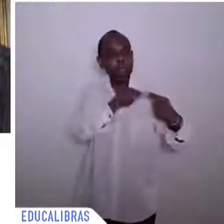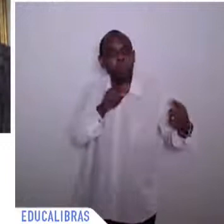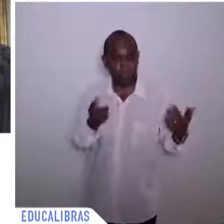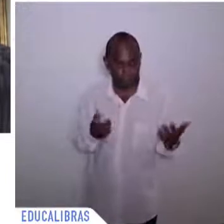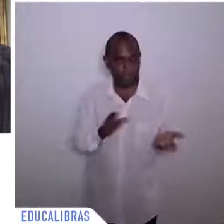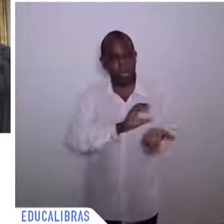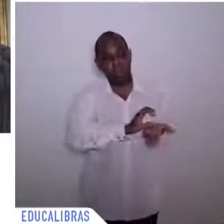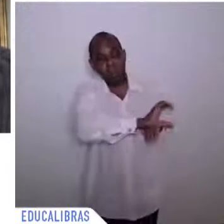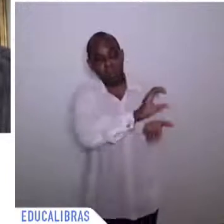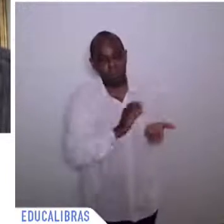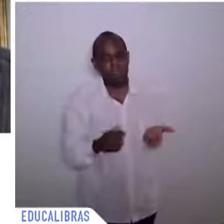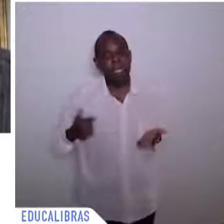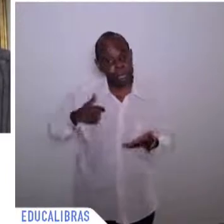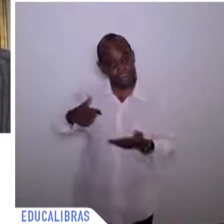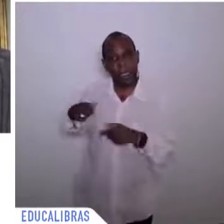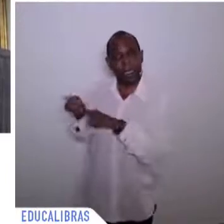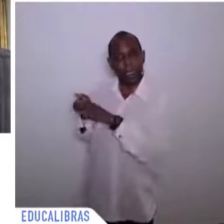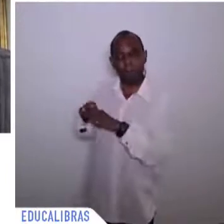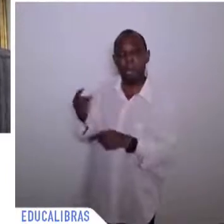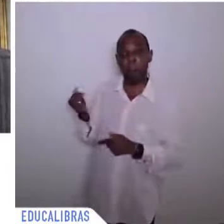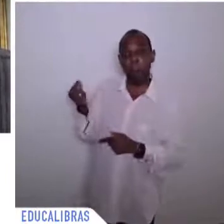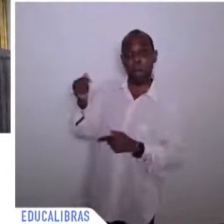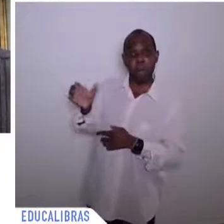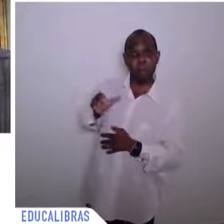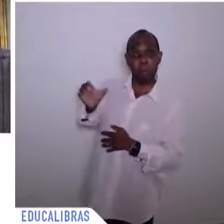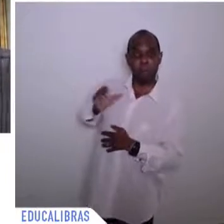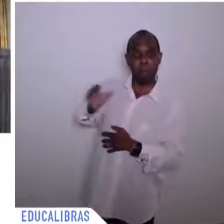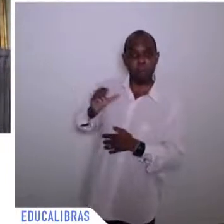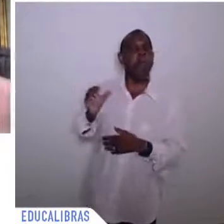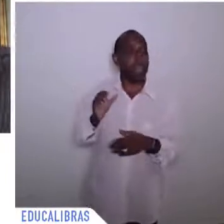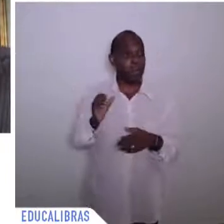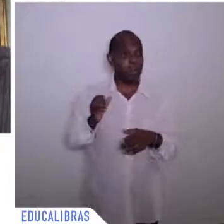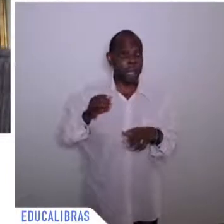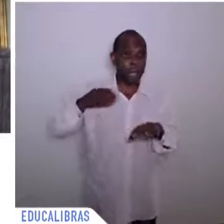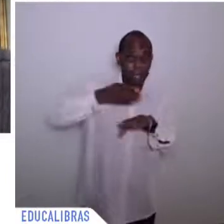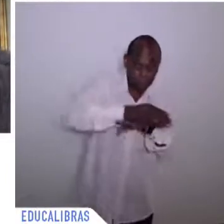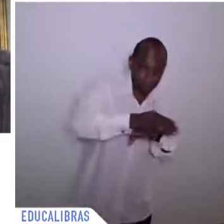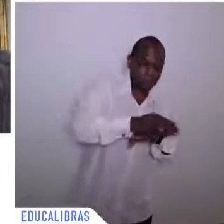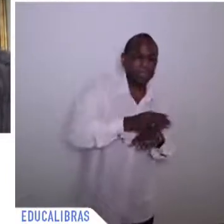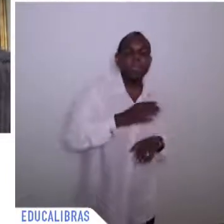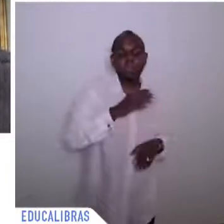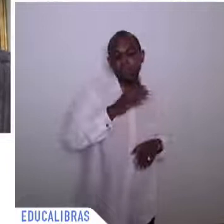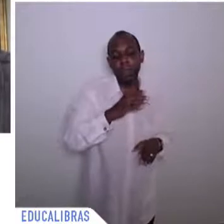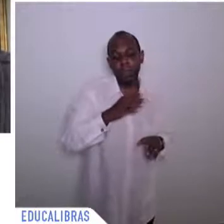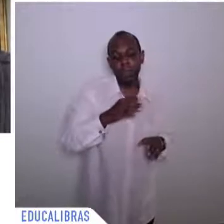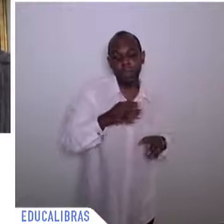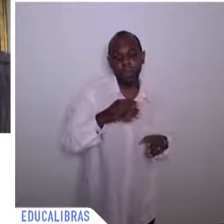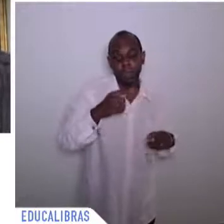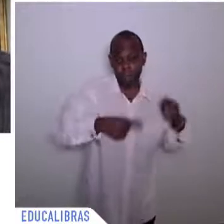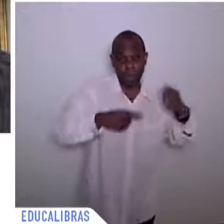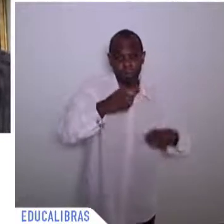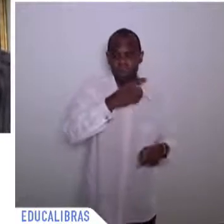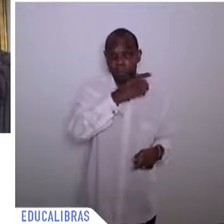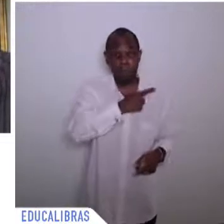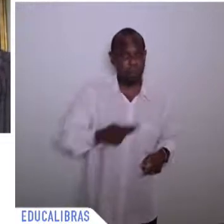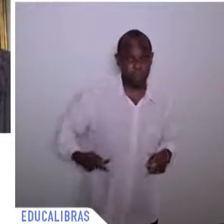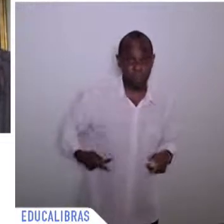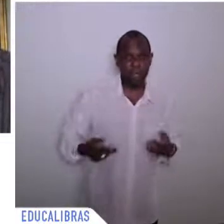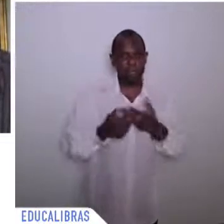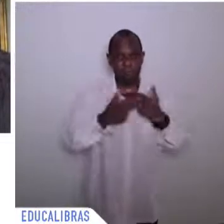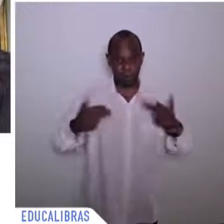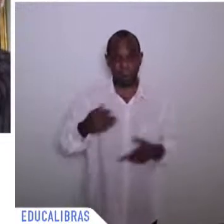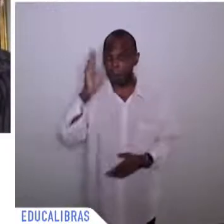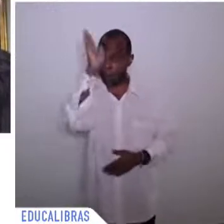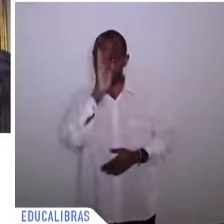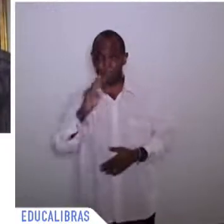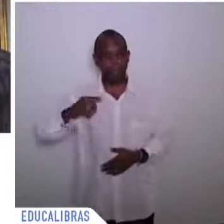the world making lavish donations to political candidates who defend their agenda, as well as